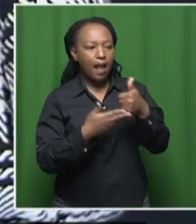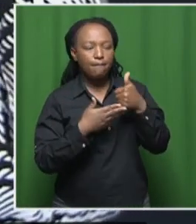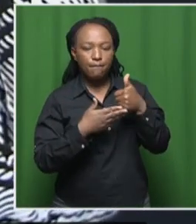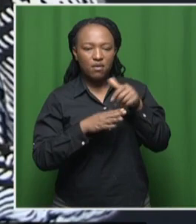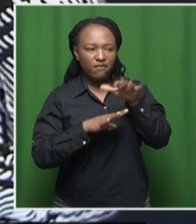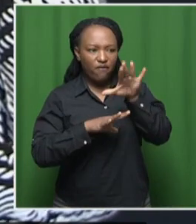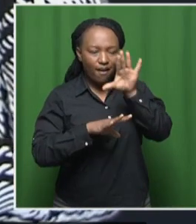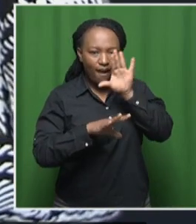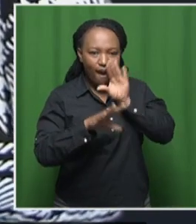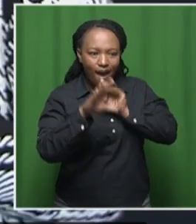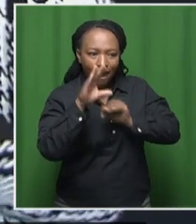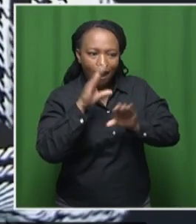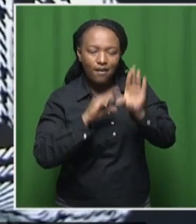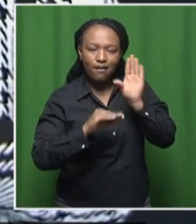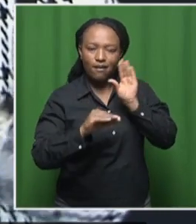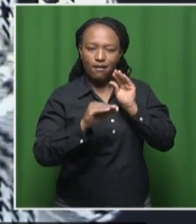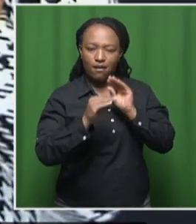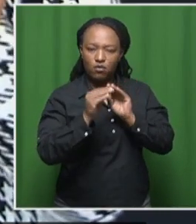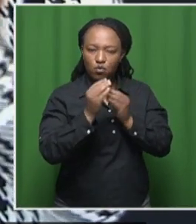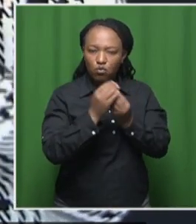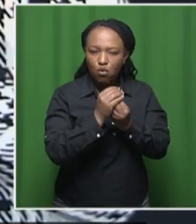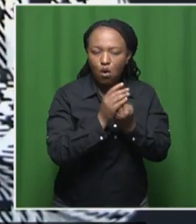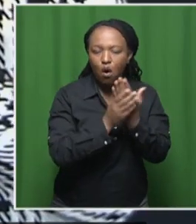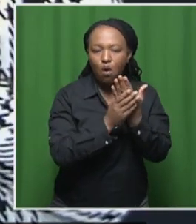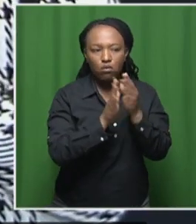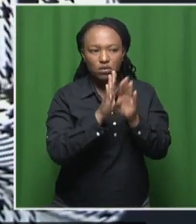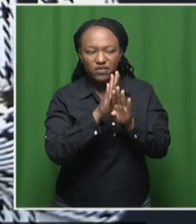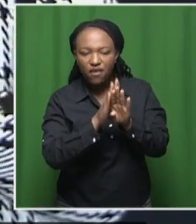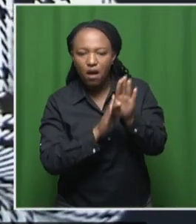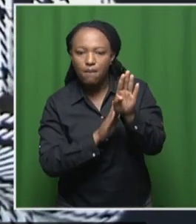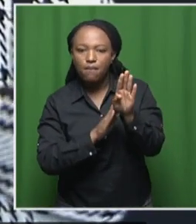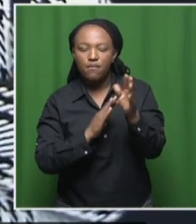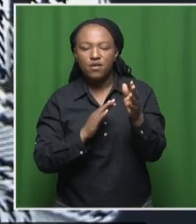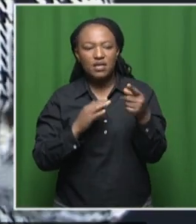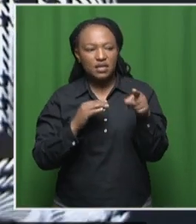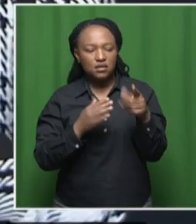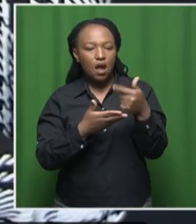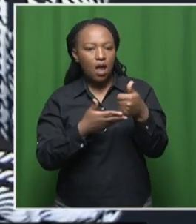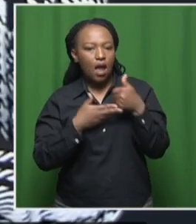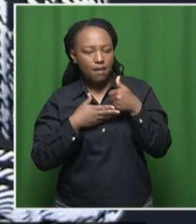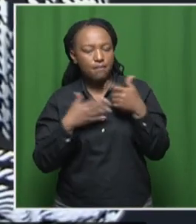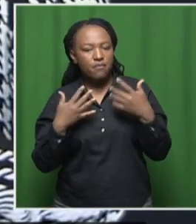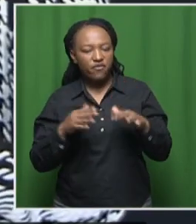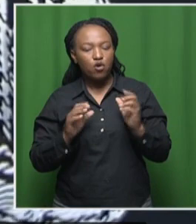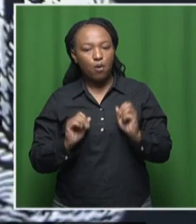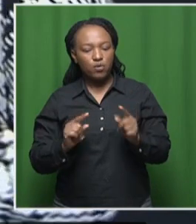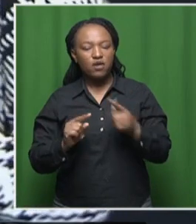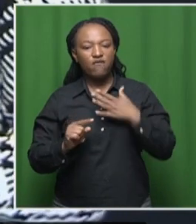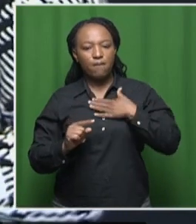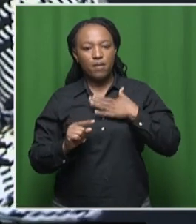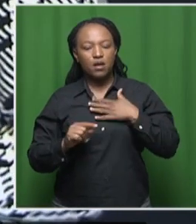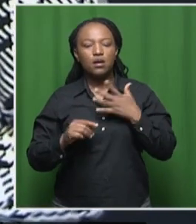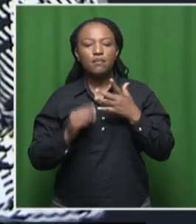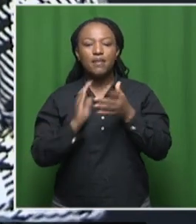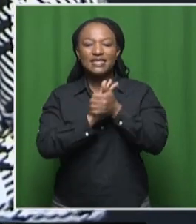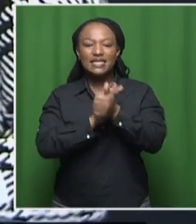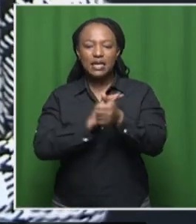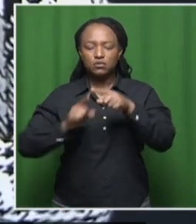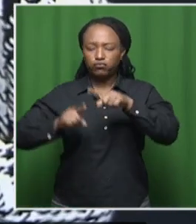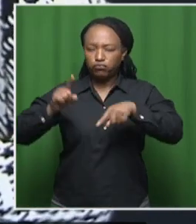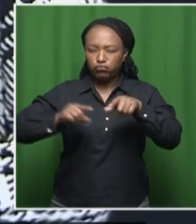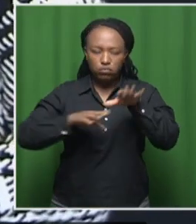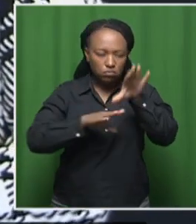And it, you know, it stimulates. It also gave me the opportunity to diversify my skills. So I